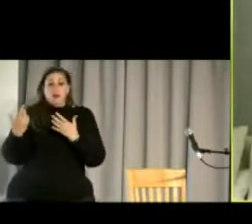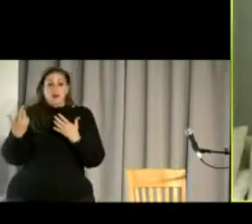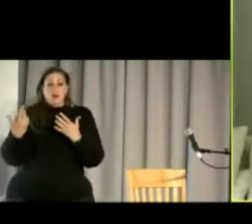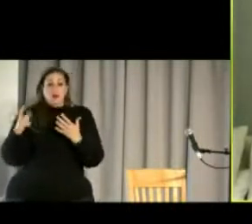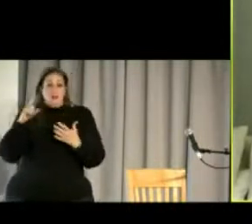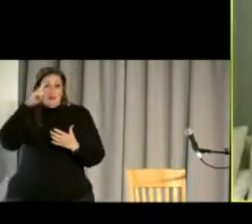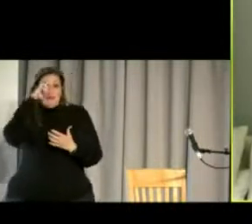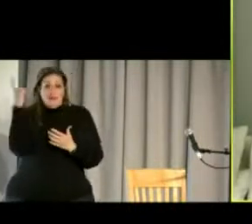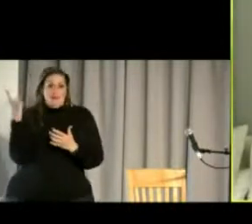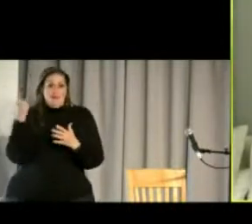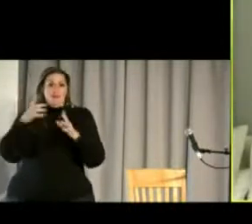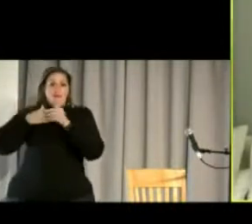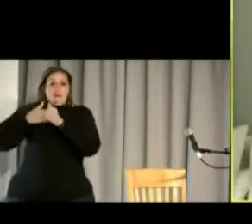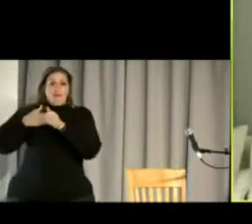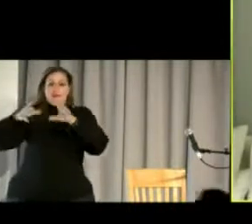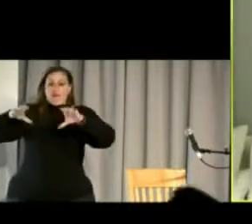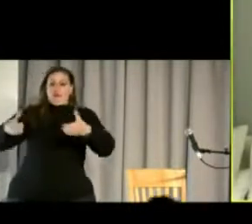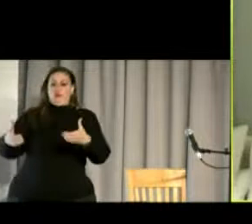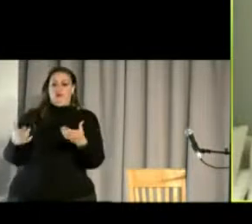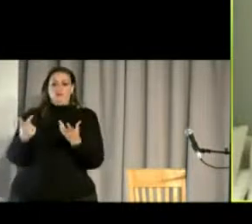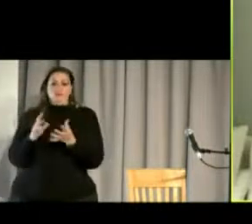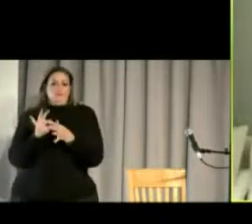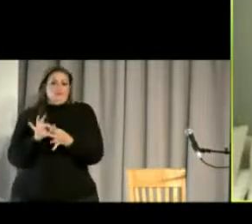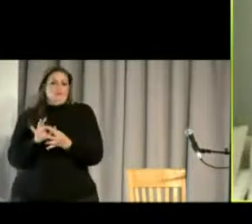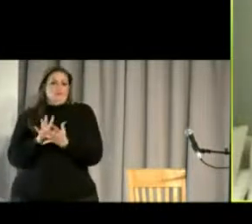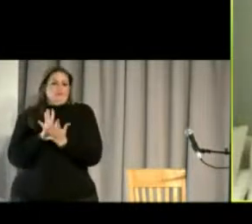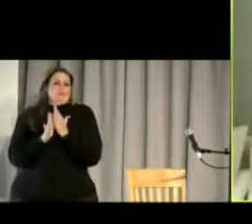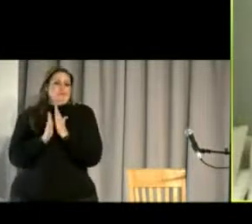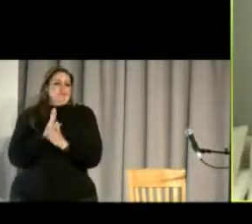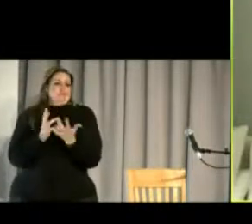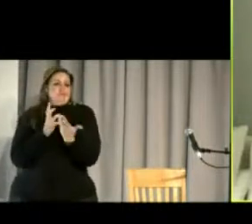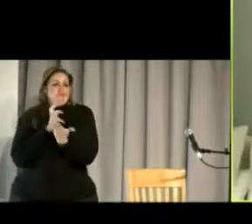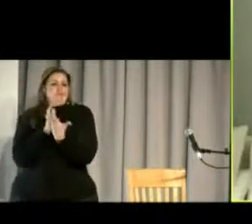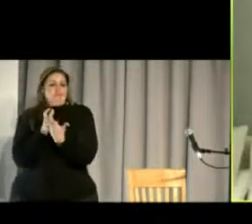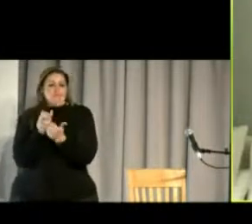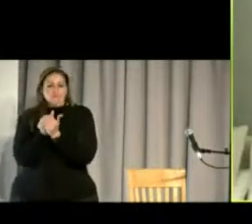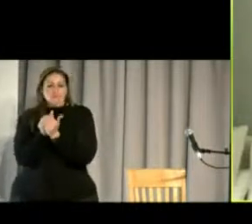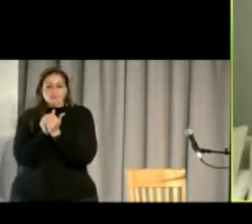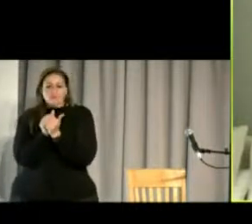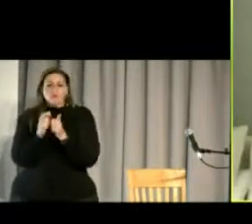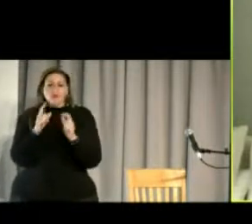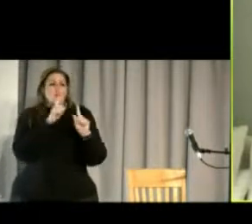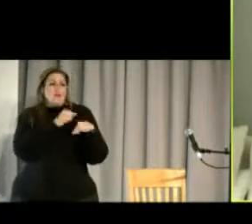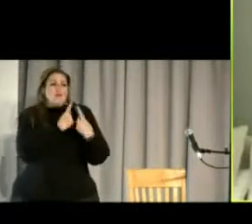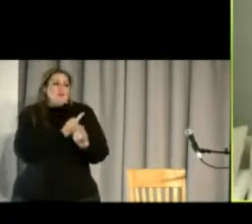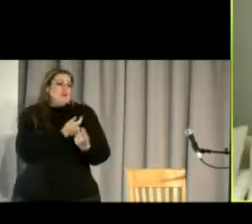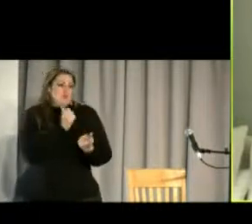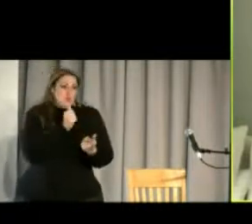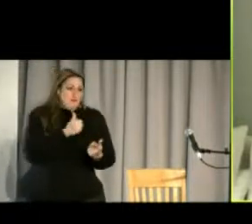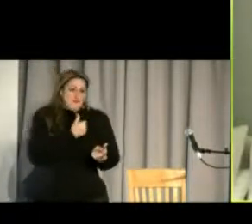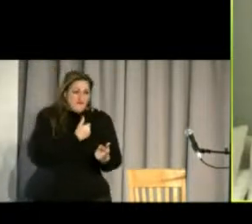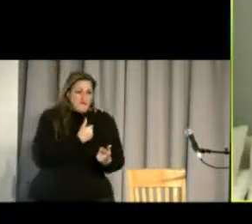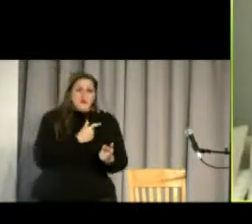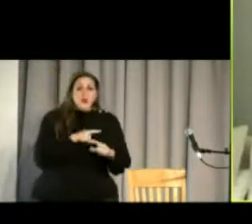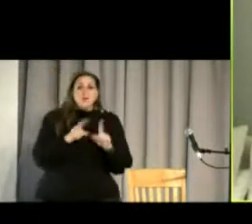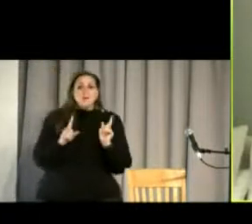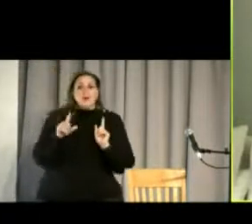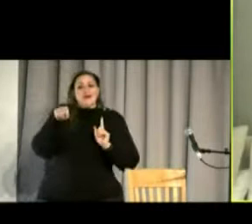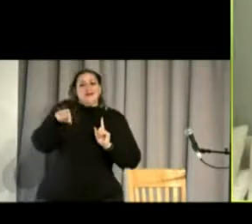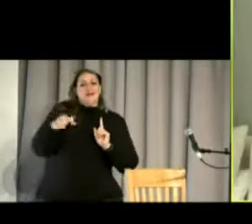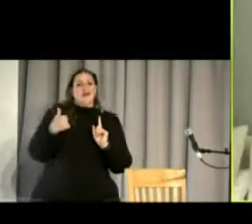that actually is rooted in community, which we haven't already always had, but we have it now, is that they